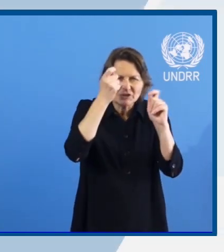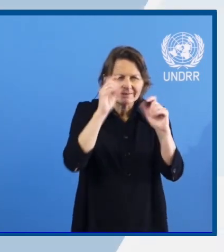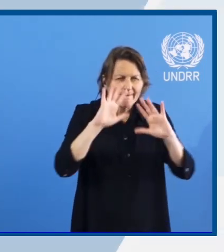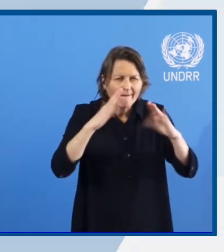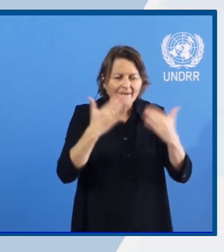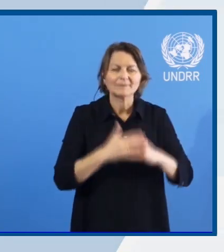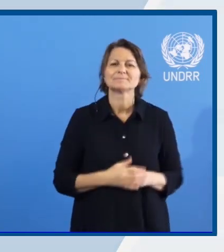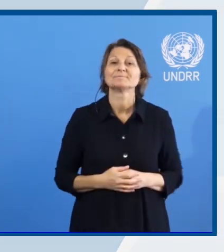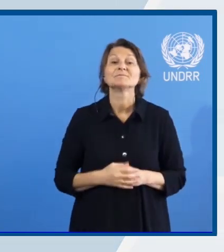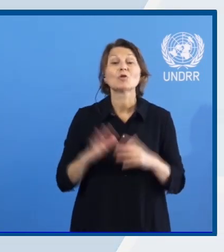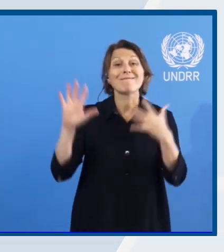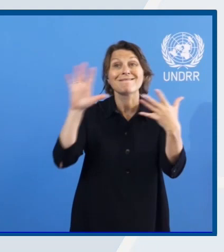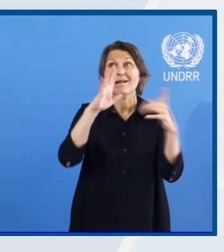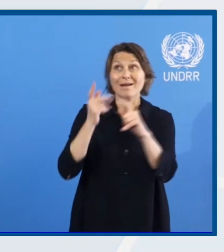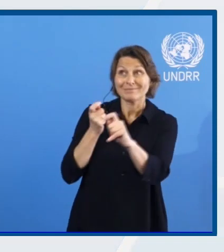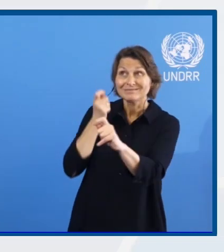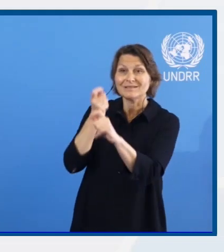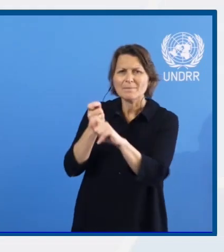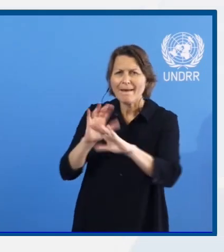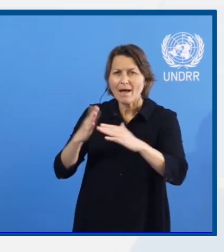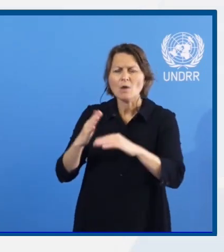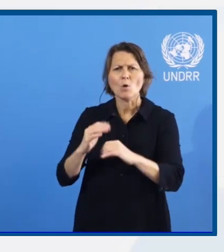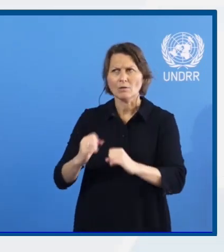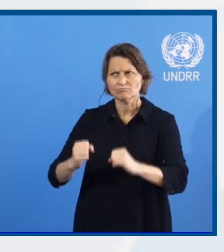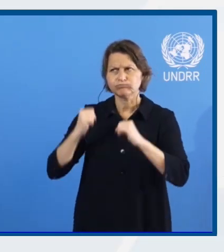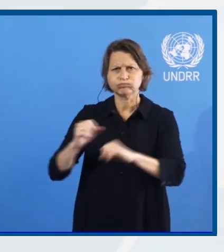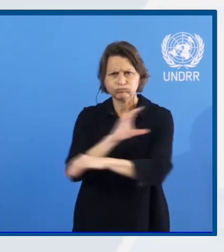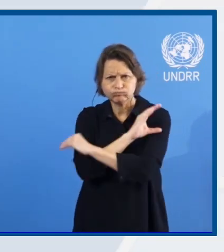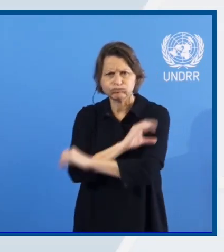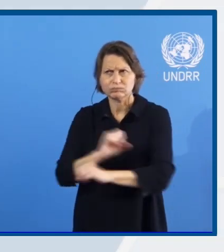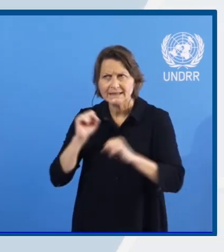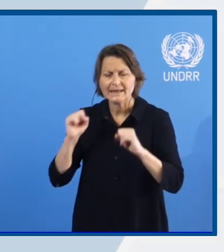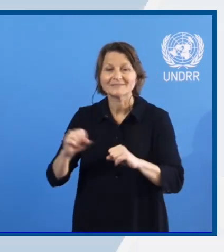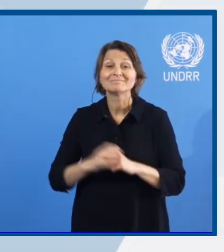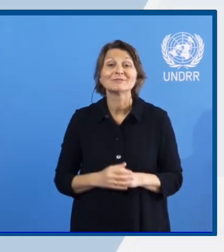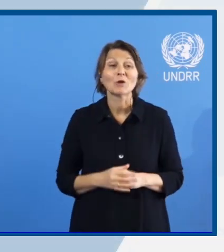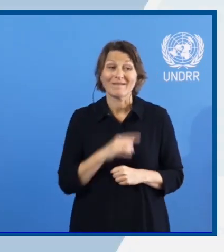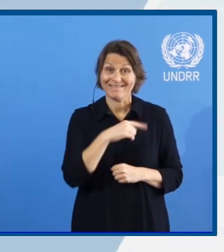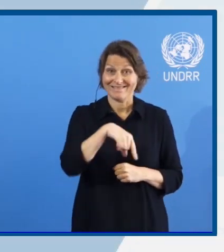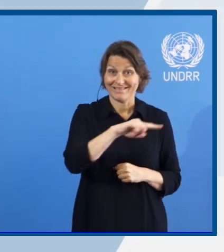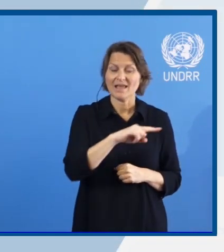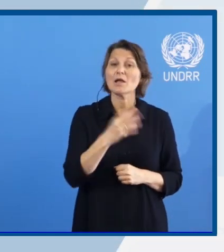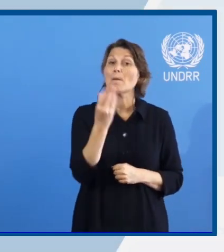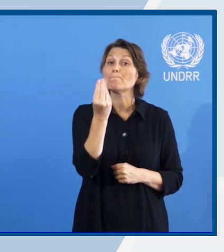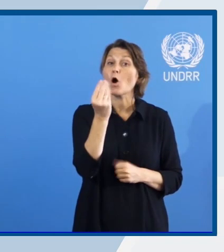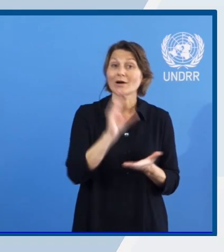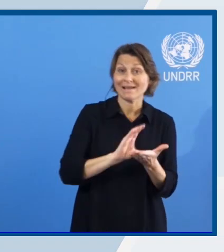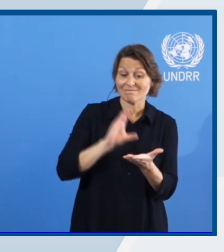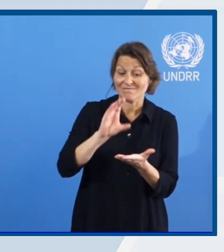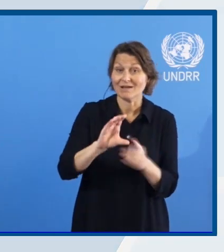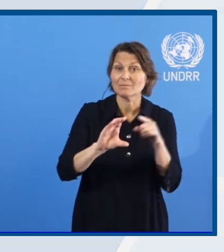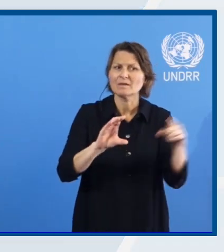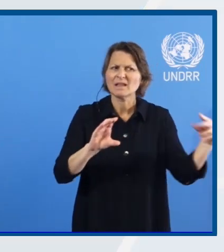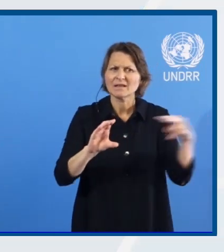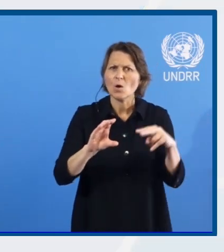adaptation, specifically and resilience, is that these investments are perceived by private sector first as